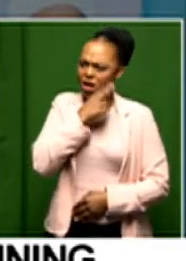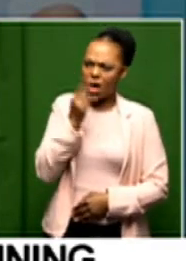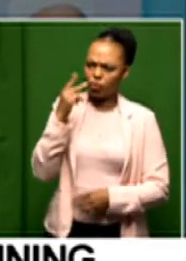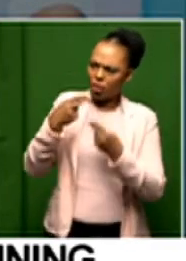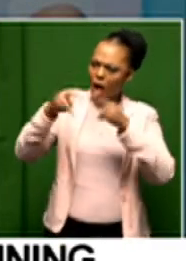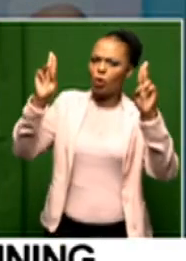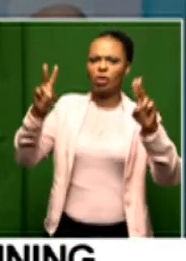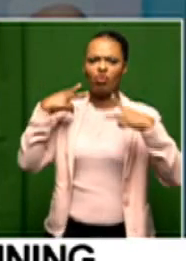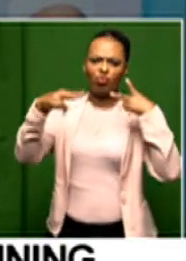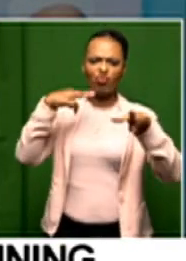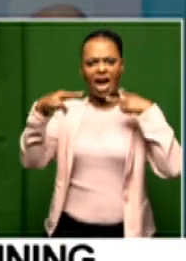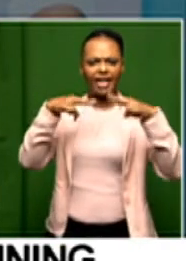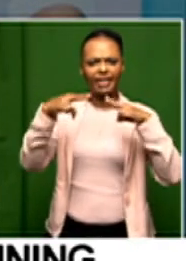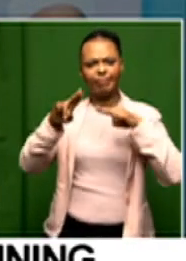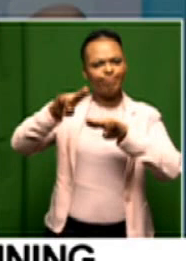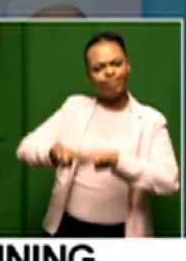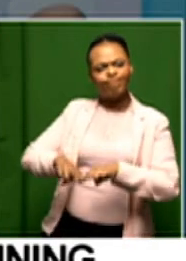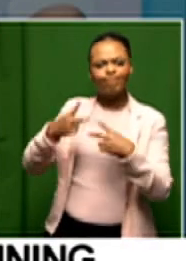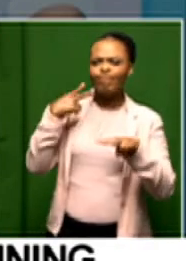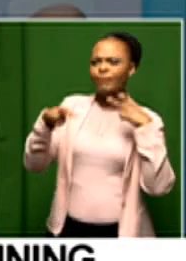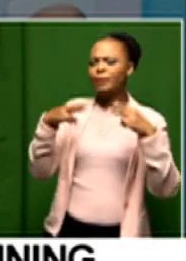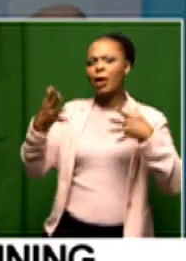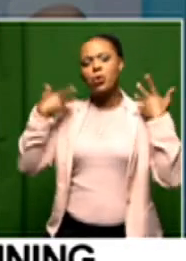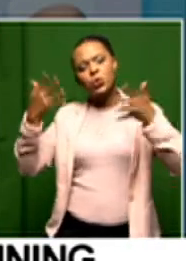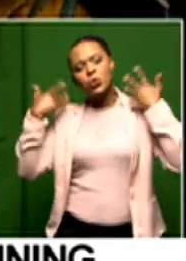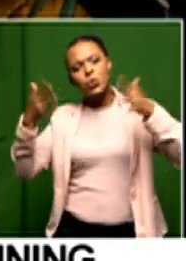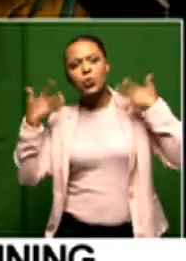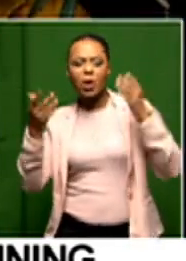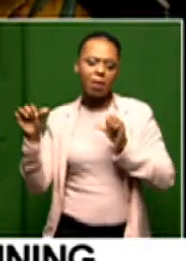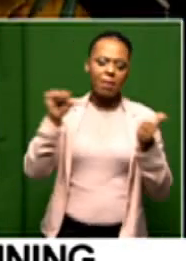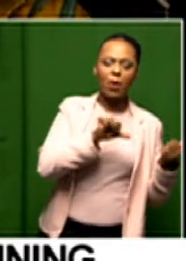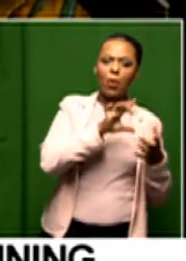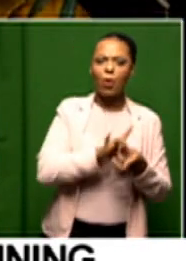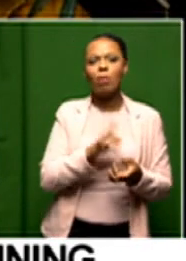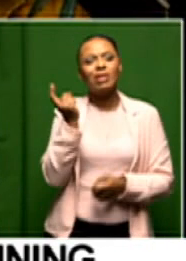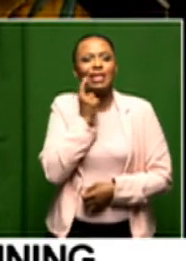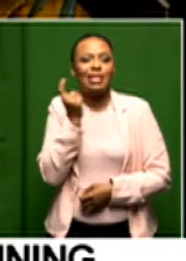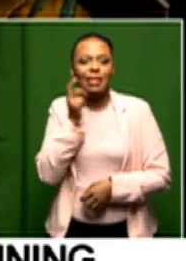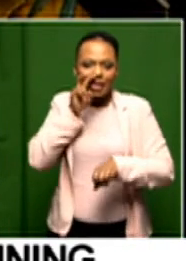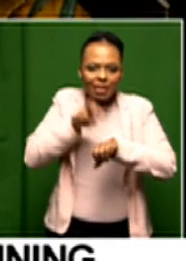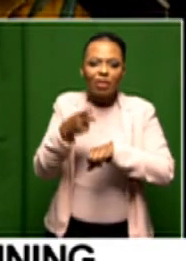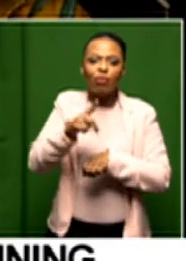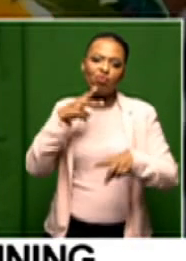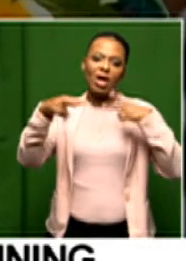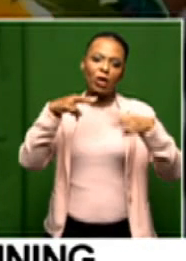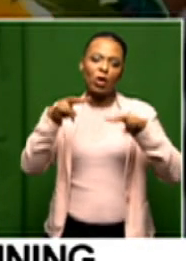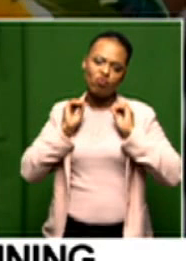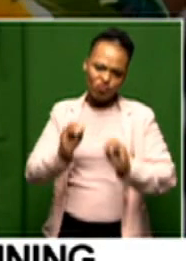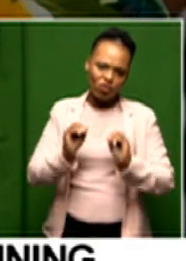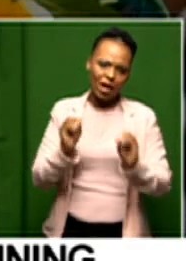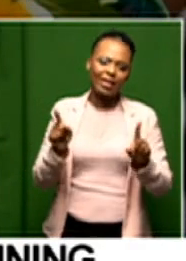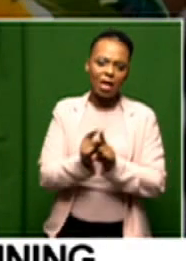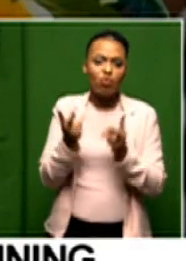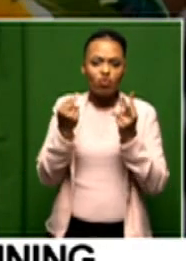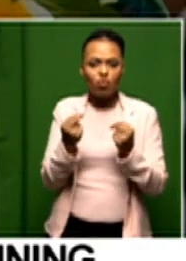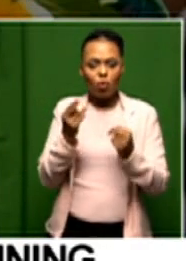just be out and about for a little while and then come back. So there still is a need for a restaurant, and I think a new